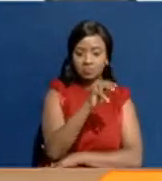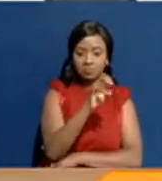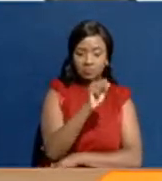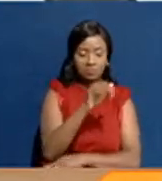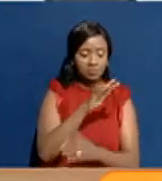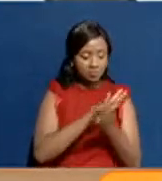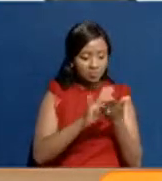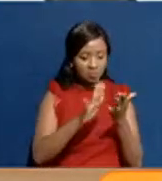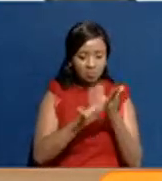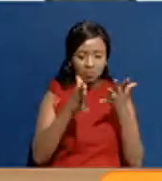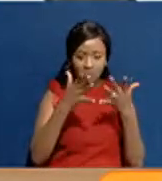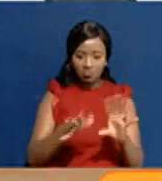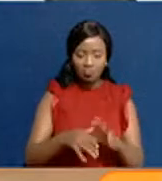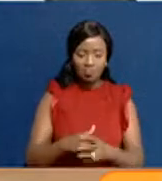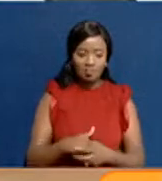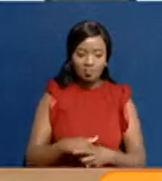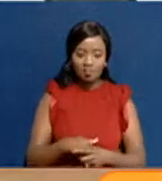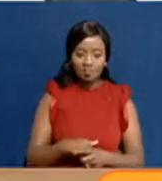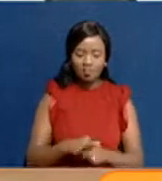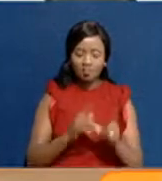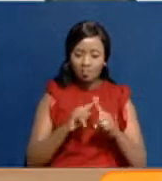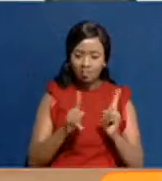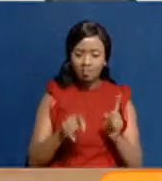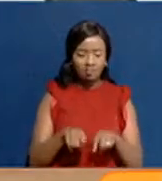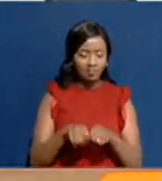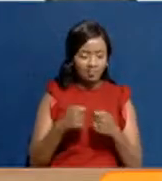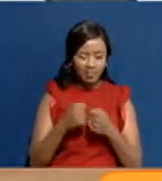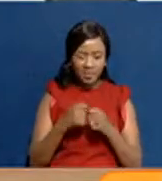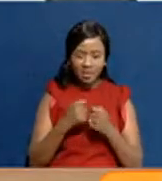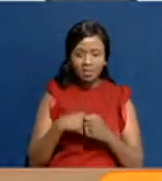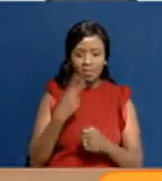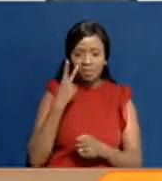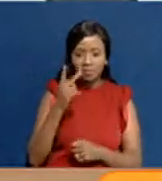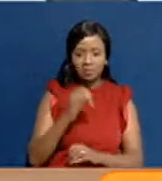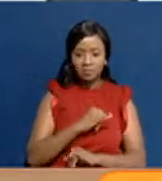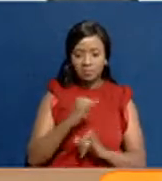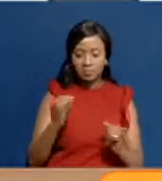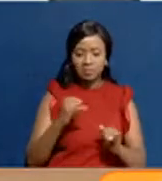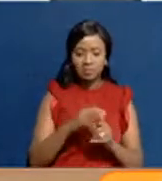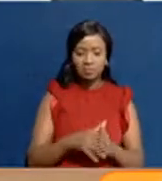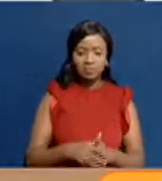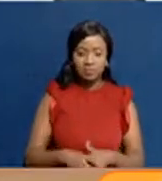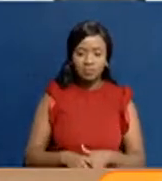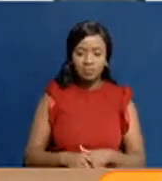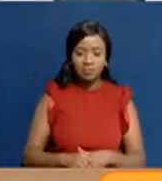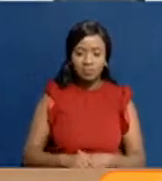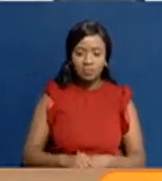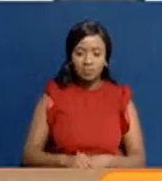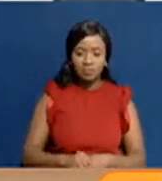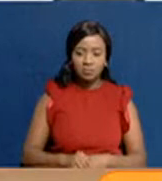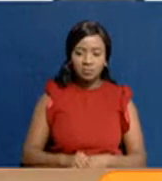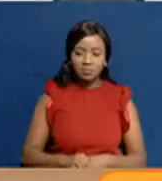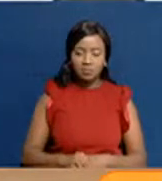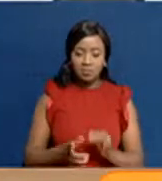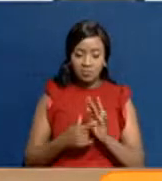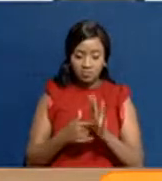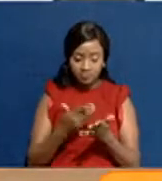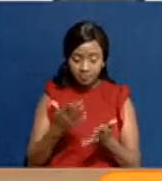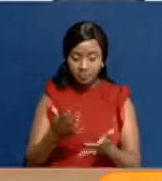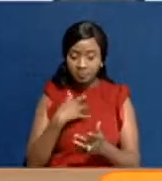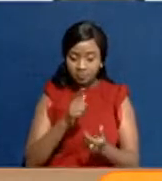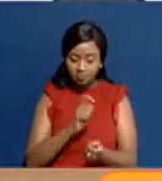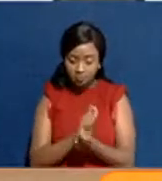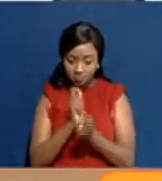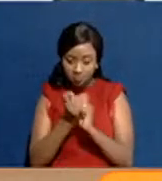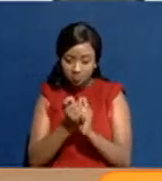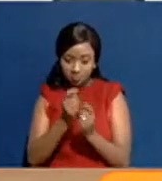Nothing had been paid yet, but wrongdoing was tracked. And this time at paperwork stage, where you're trying to actually change paperwork,